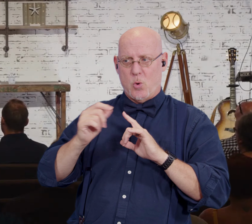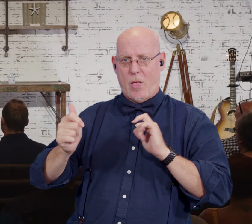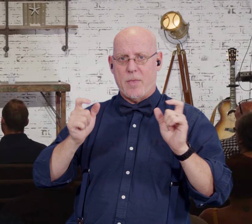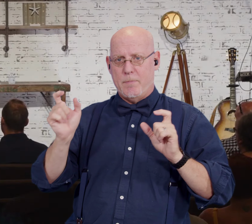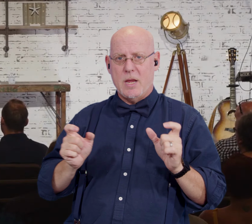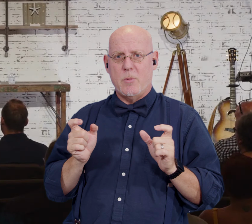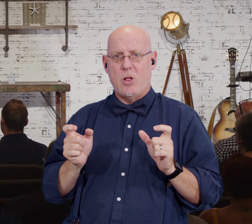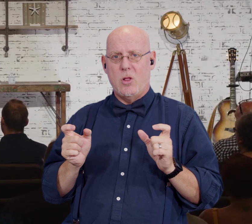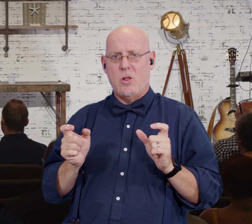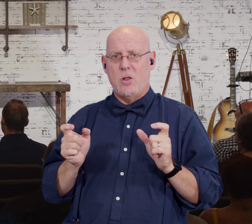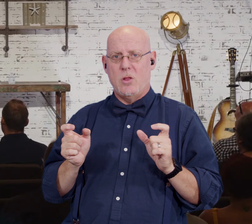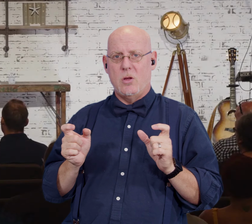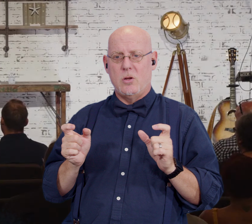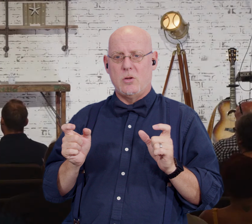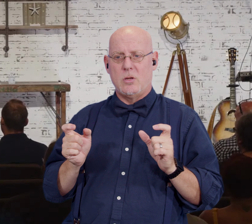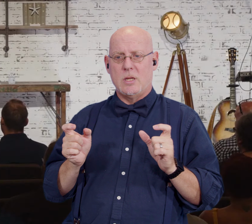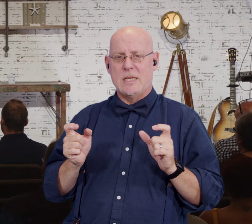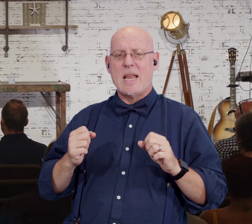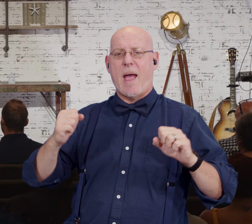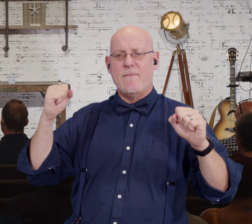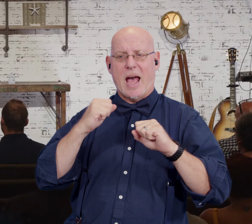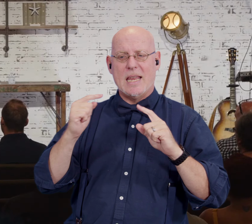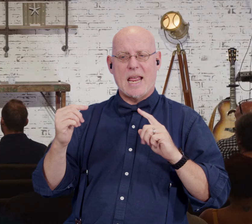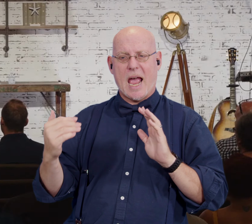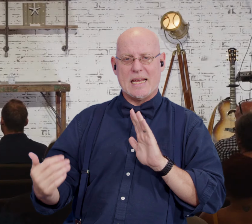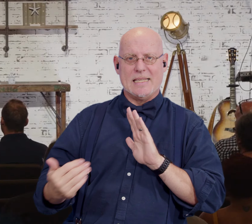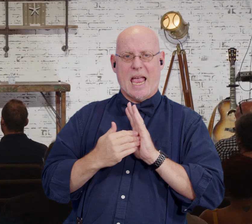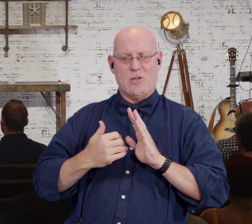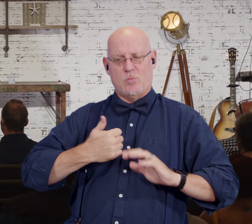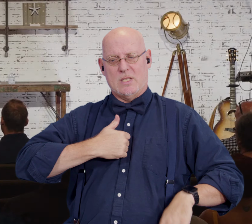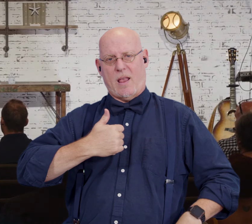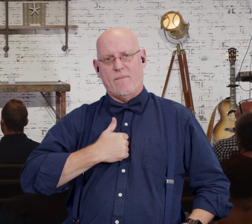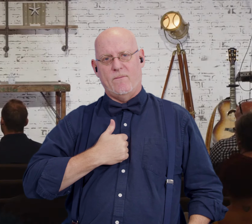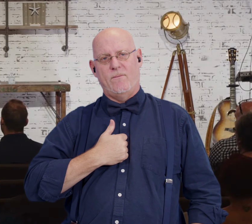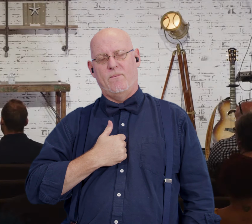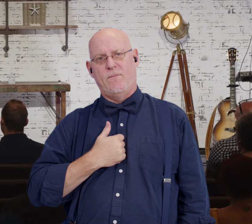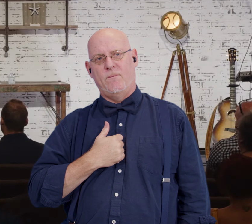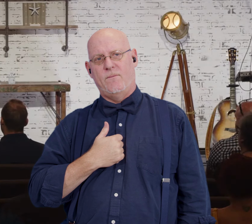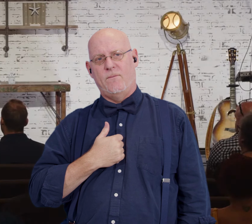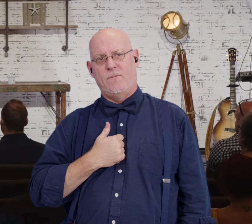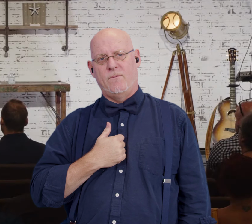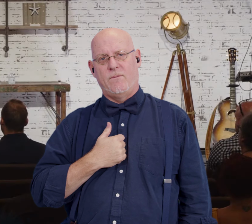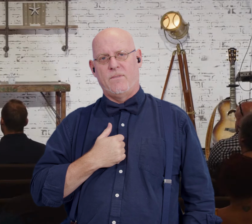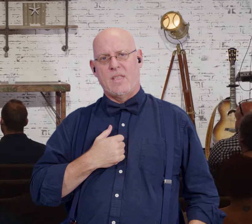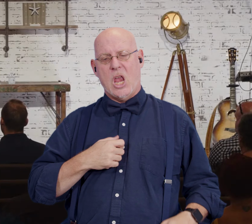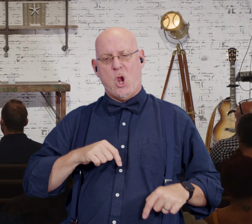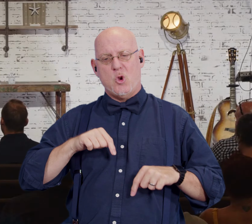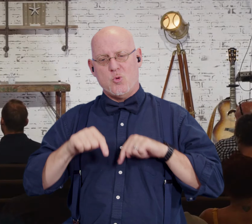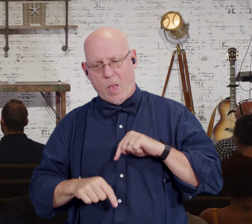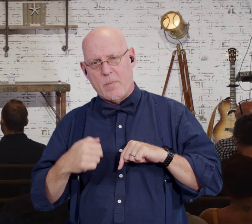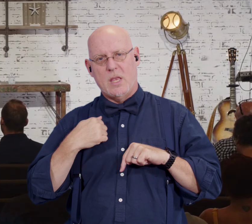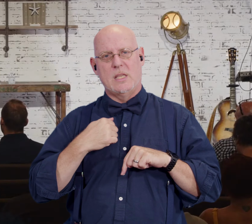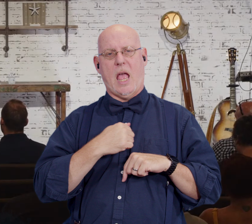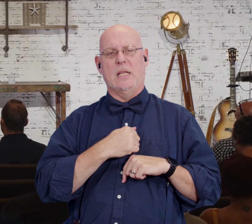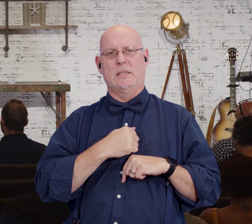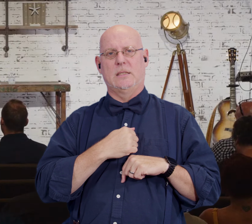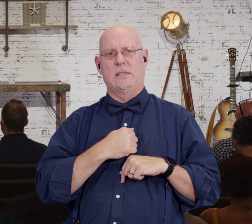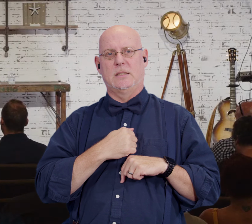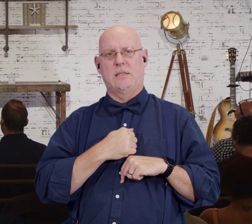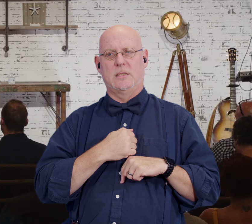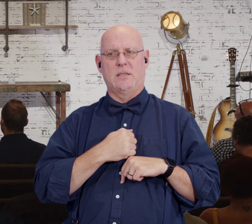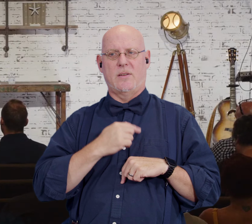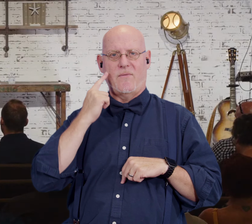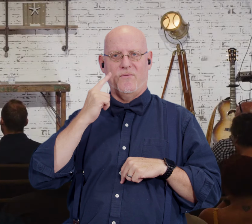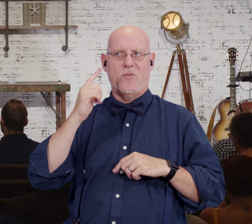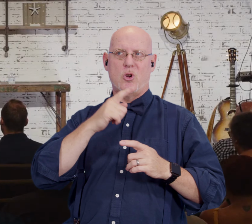comparison to others is a violence against the self. It cripples us in